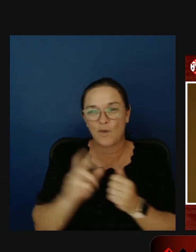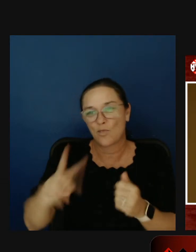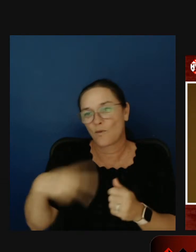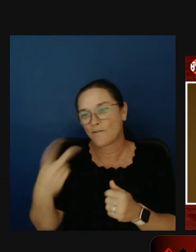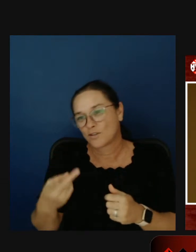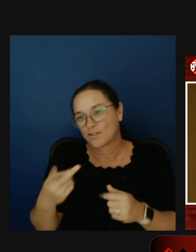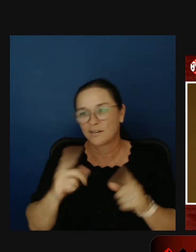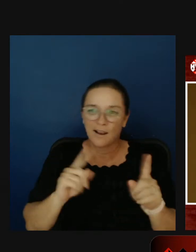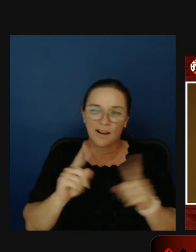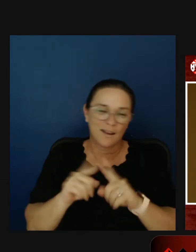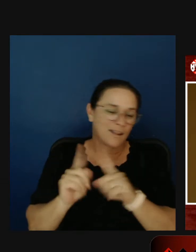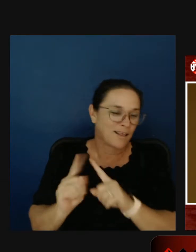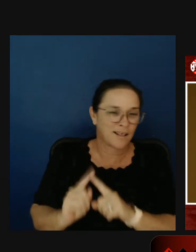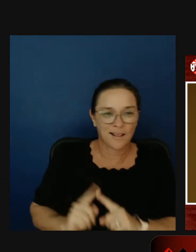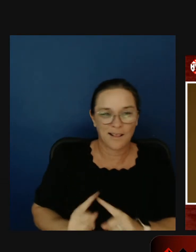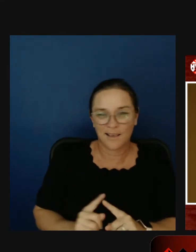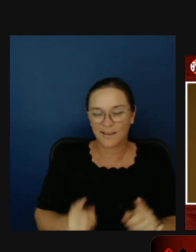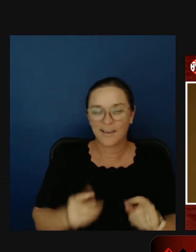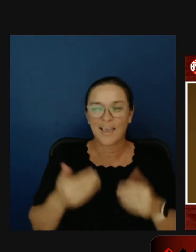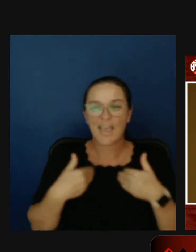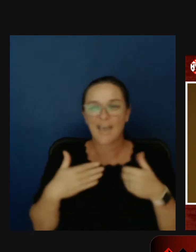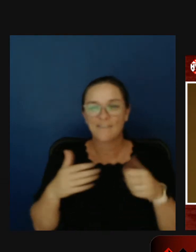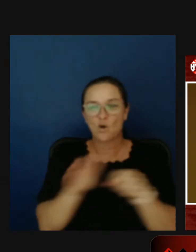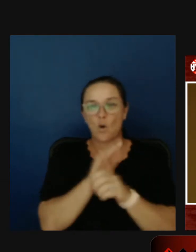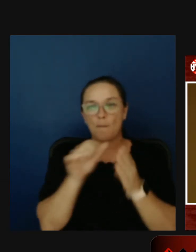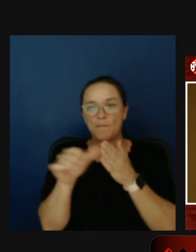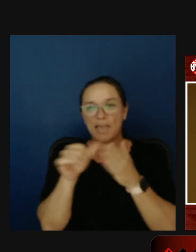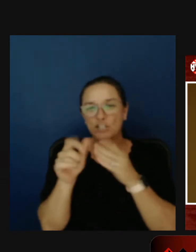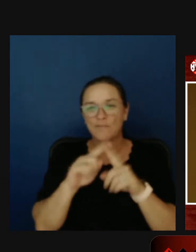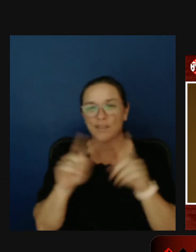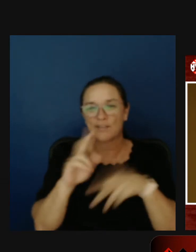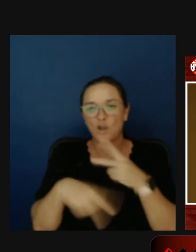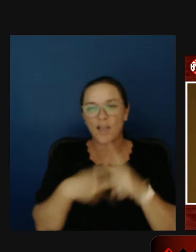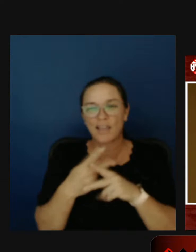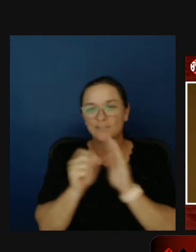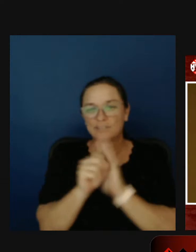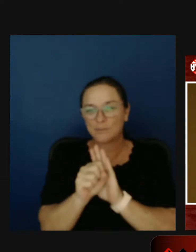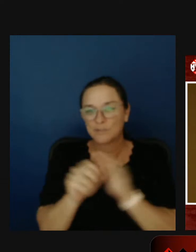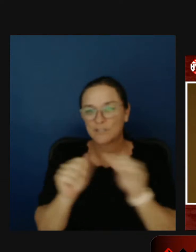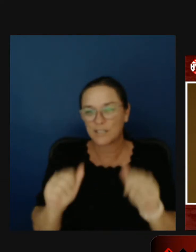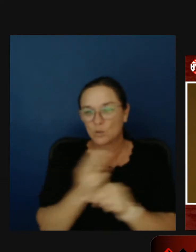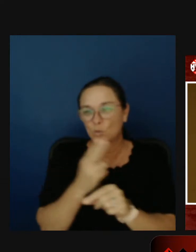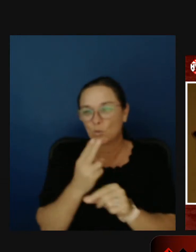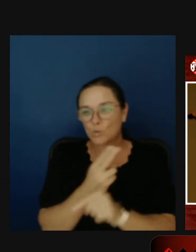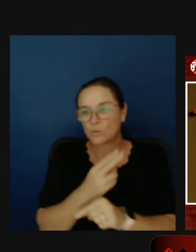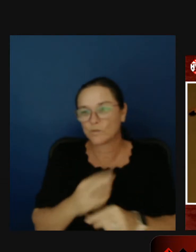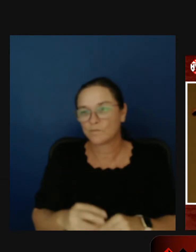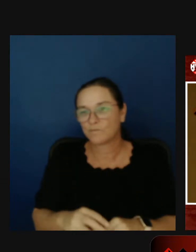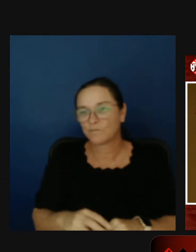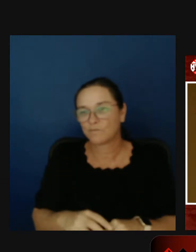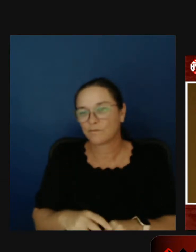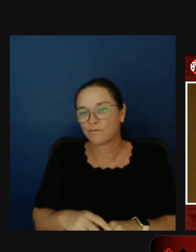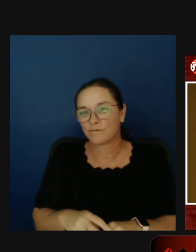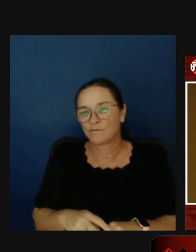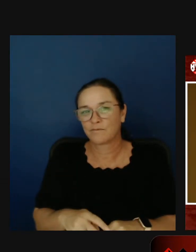faults. There will be a whole page of the different types of symbols you can use for those.